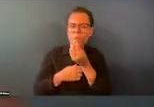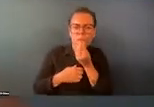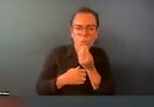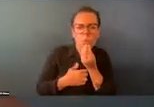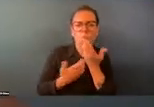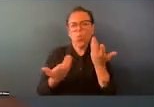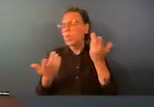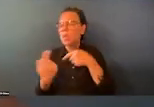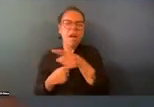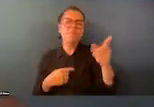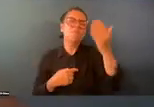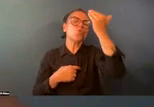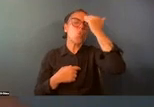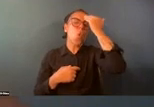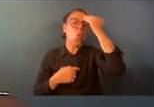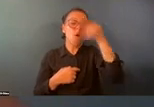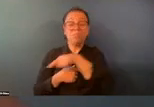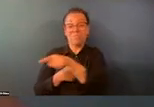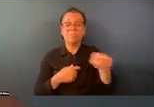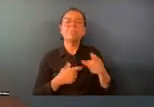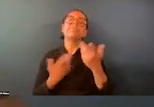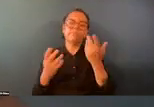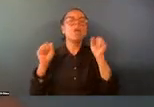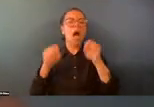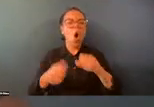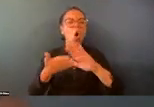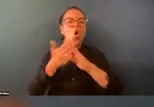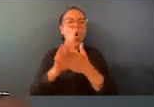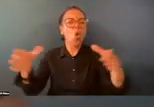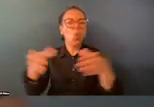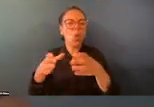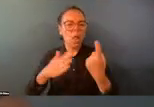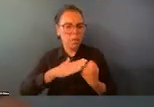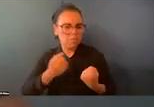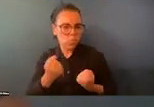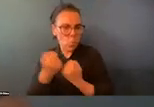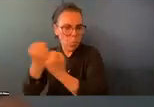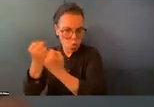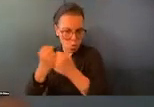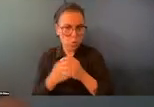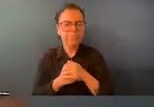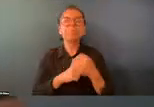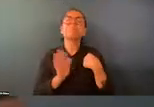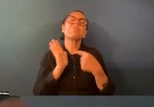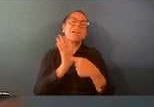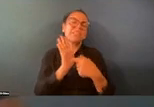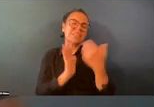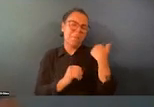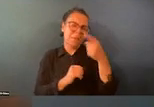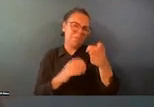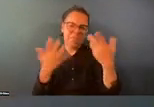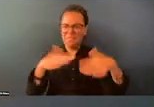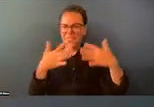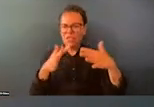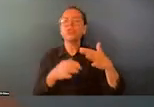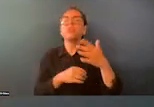local adaptive capacity and sustain a community's livelihood. We heard a few examples from the earlier panelists in this session, so I hope that